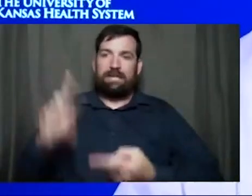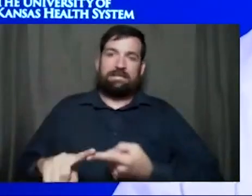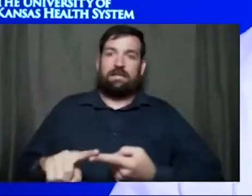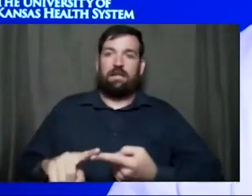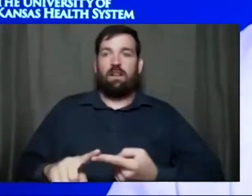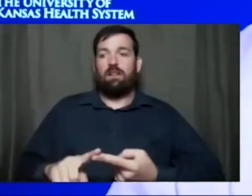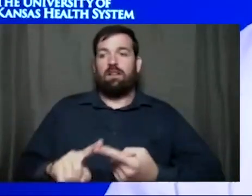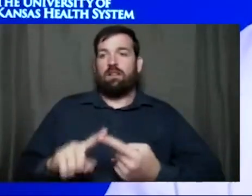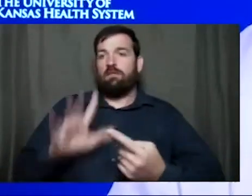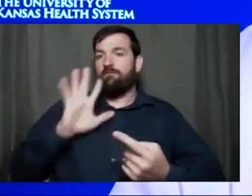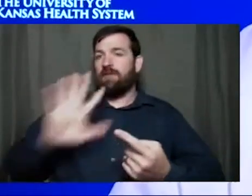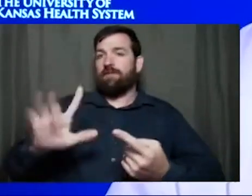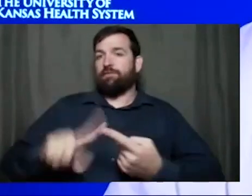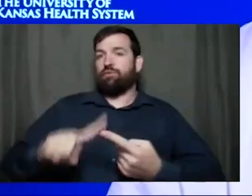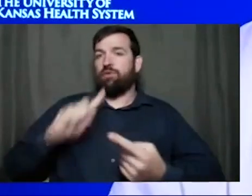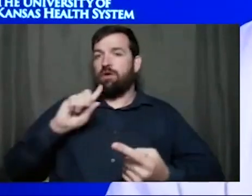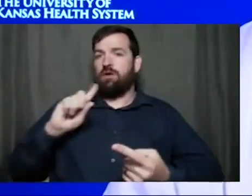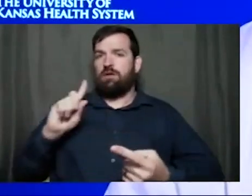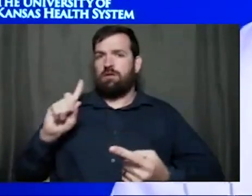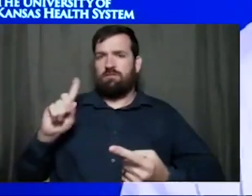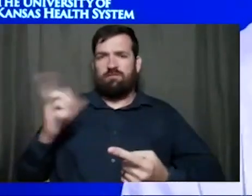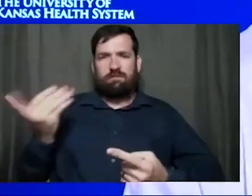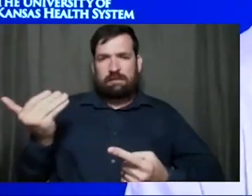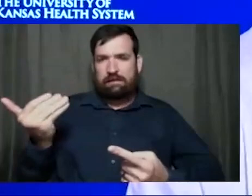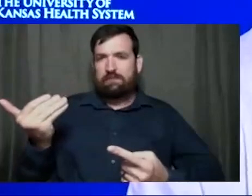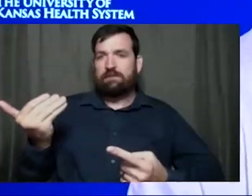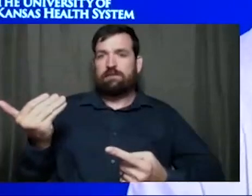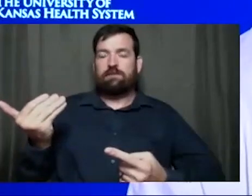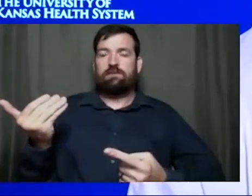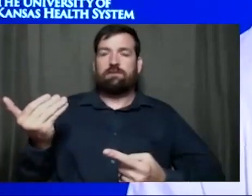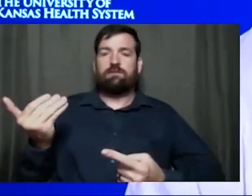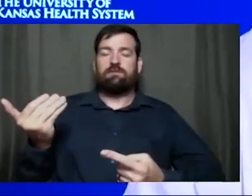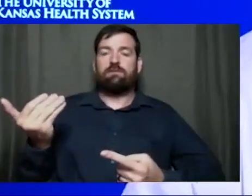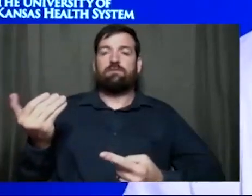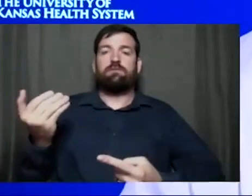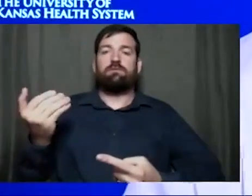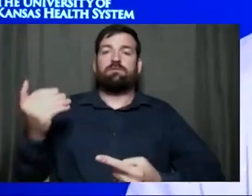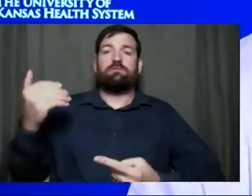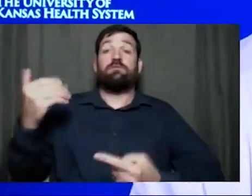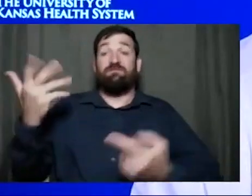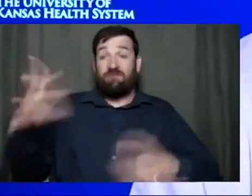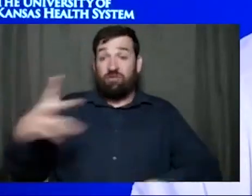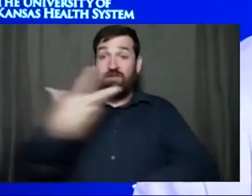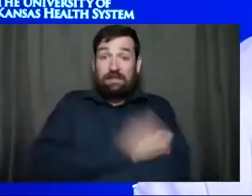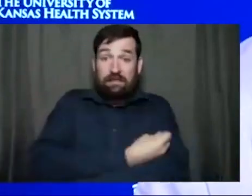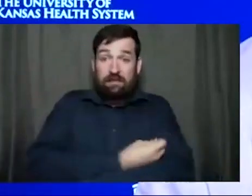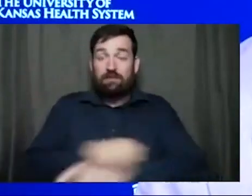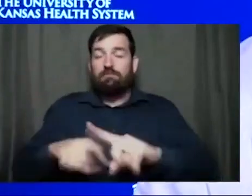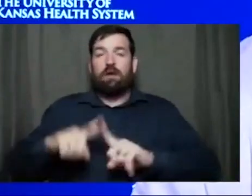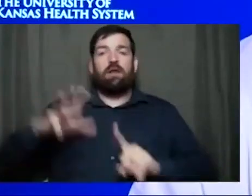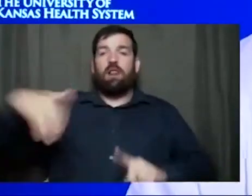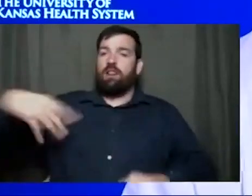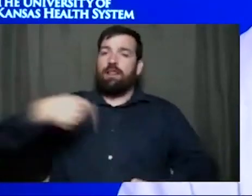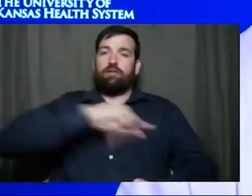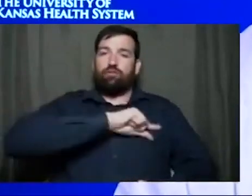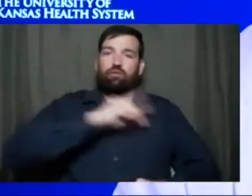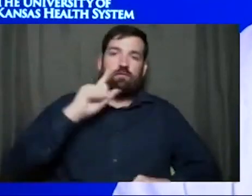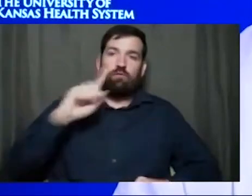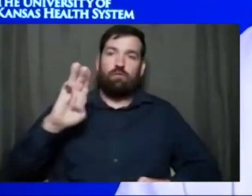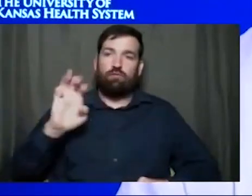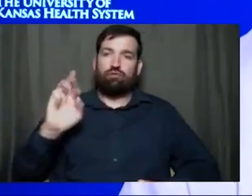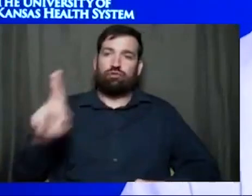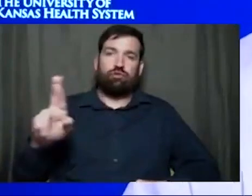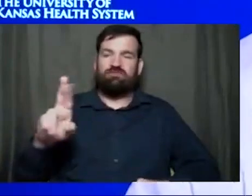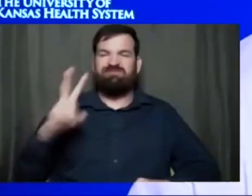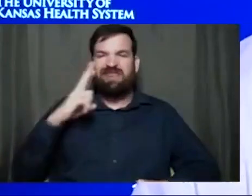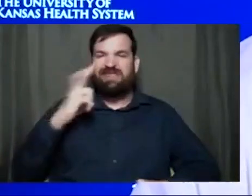to 15-year-old now that is still have had vaccines but not eligible for the boosters. It probably shouldn't be long from then.